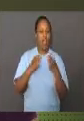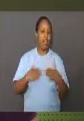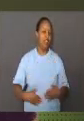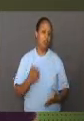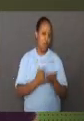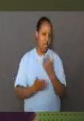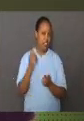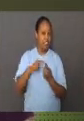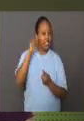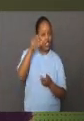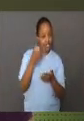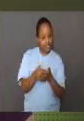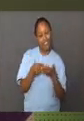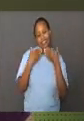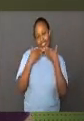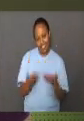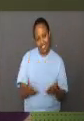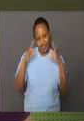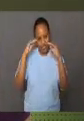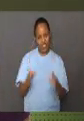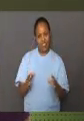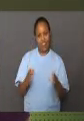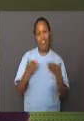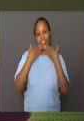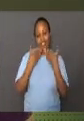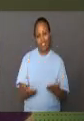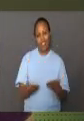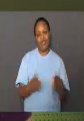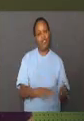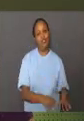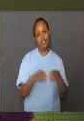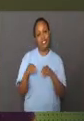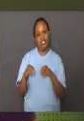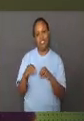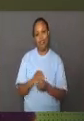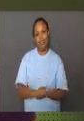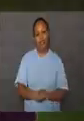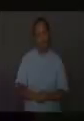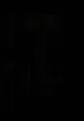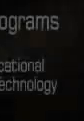Until then, thank you, teacher. Thank you, students.